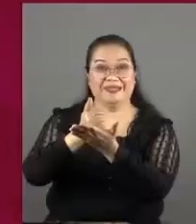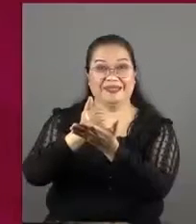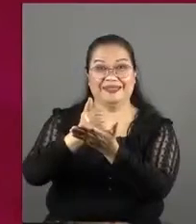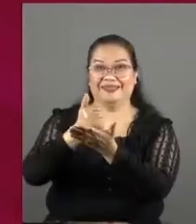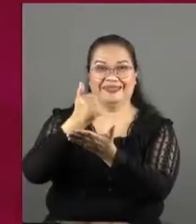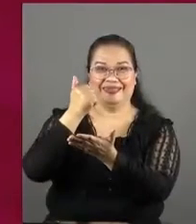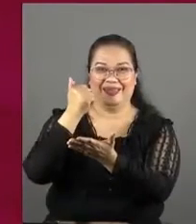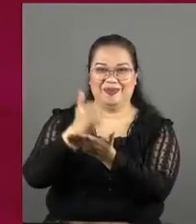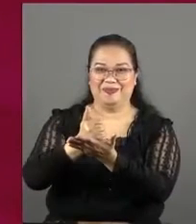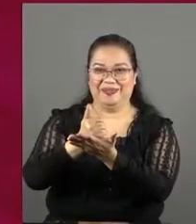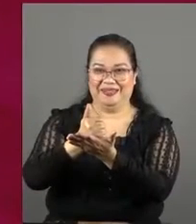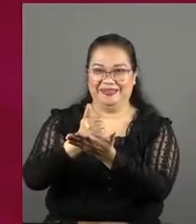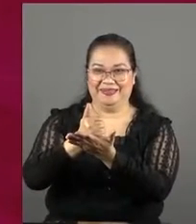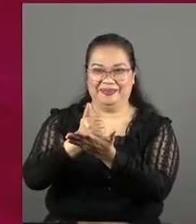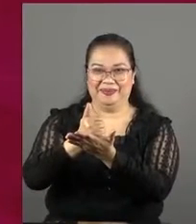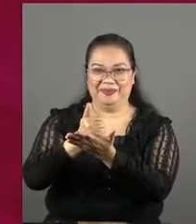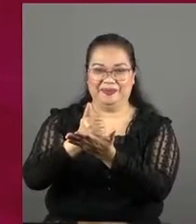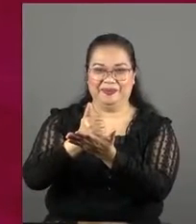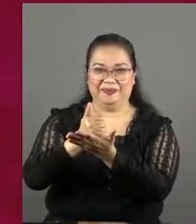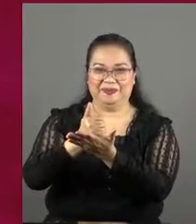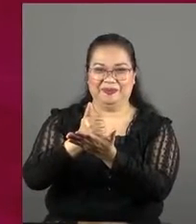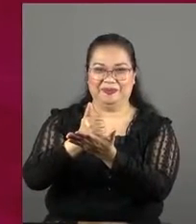Amen.